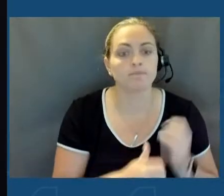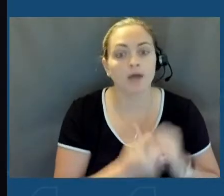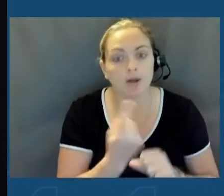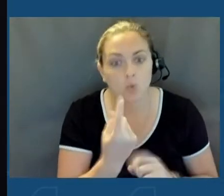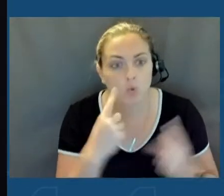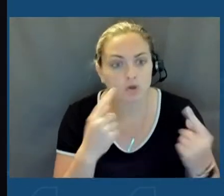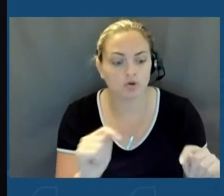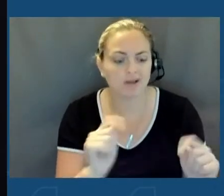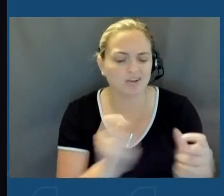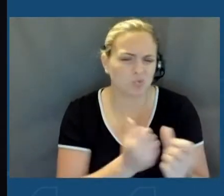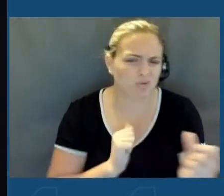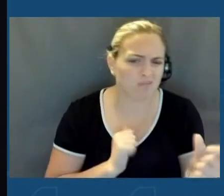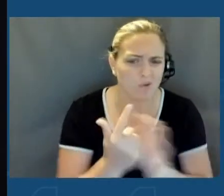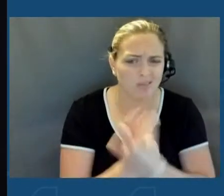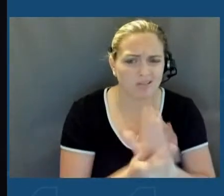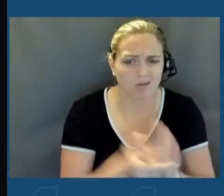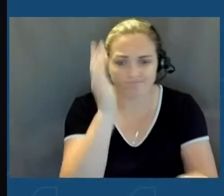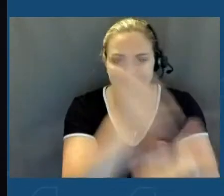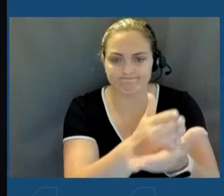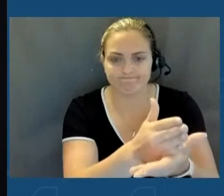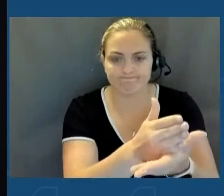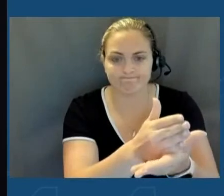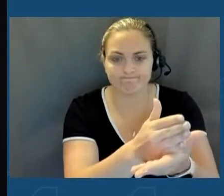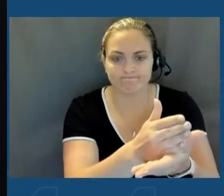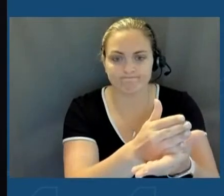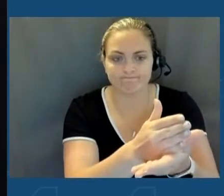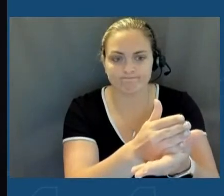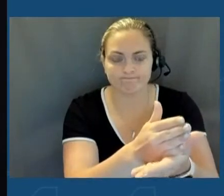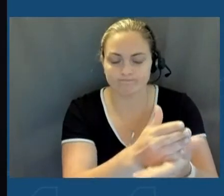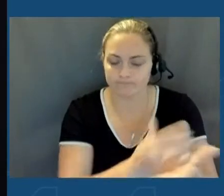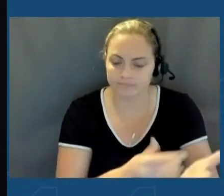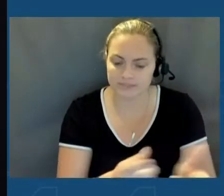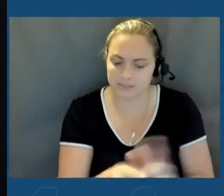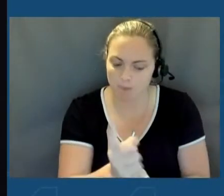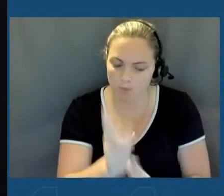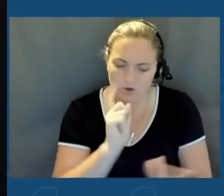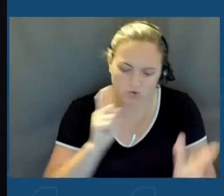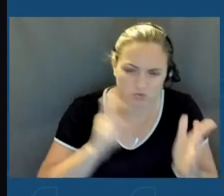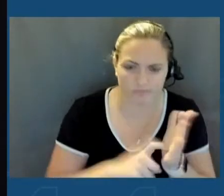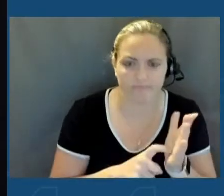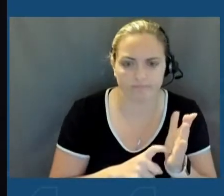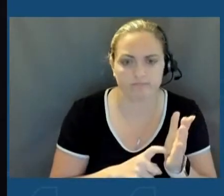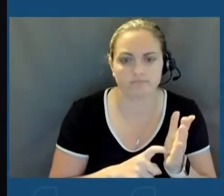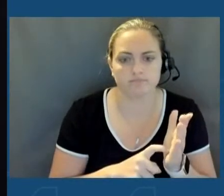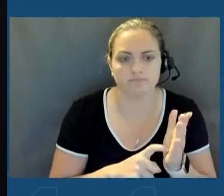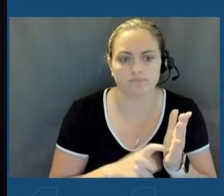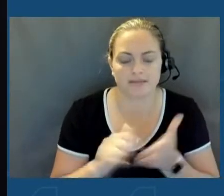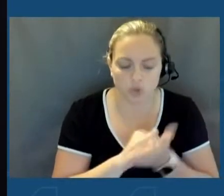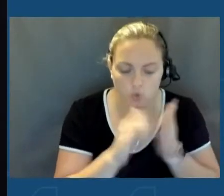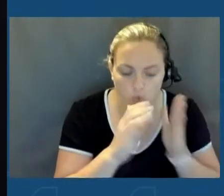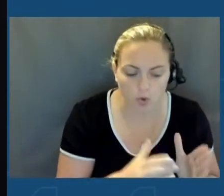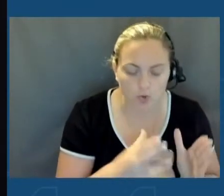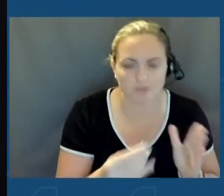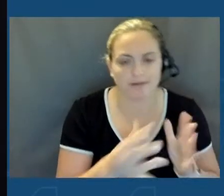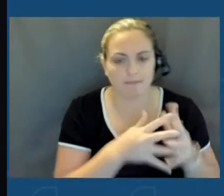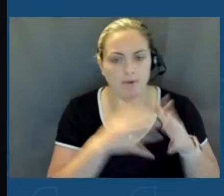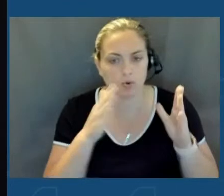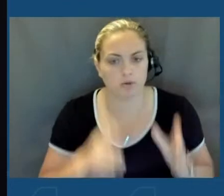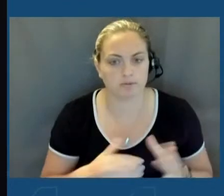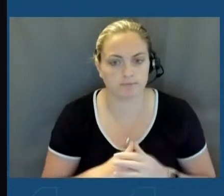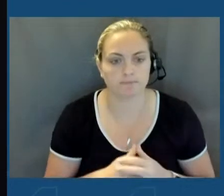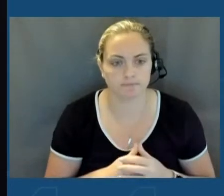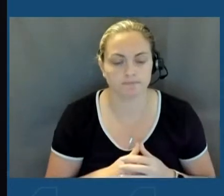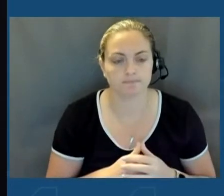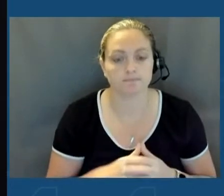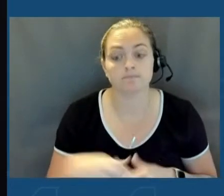our laws, we stop them. Because this is a moment of reckoning for us as New Yorkers and as Americans.